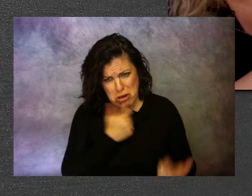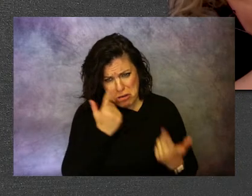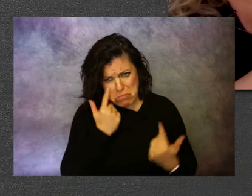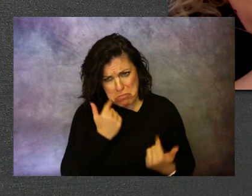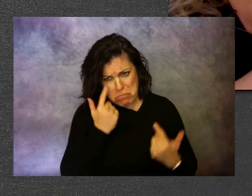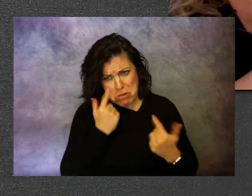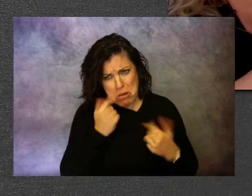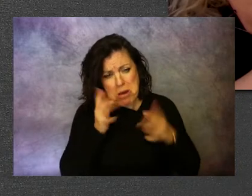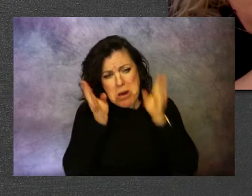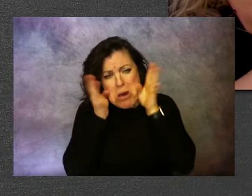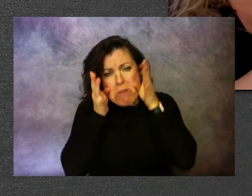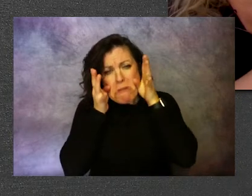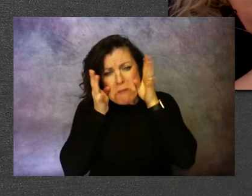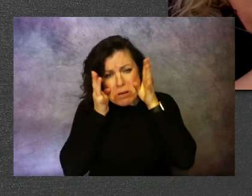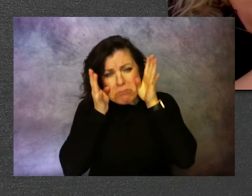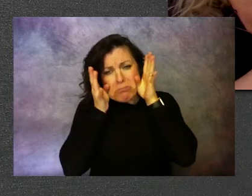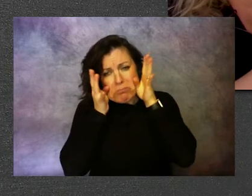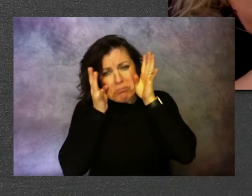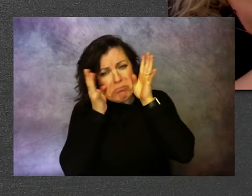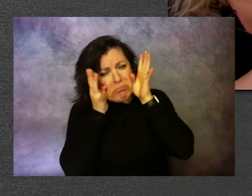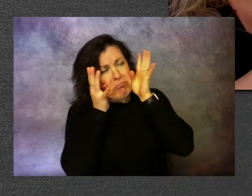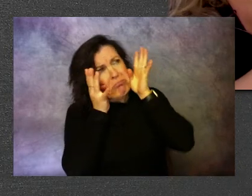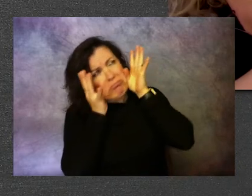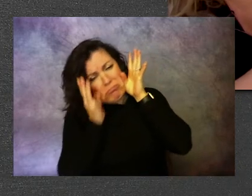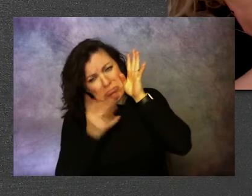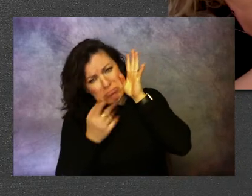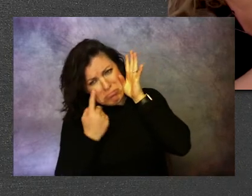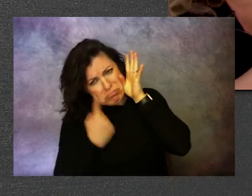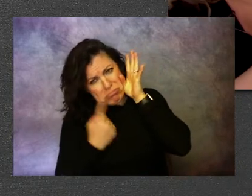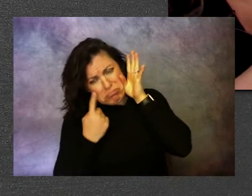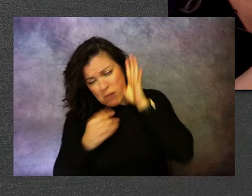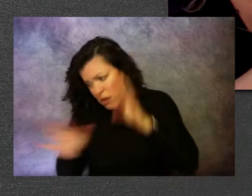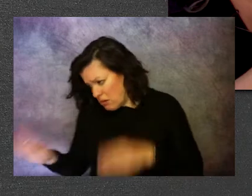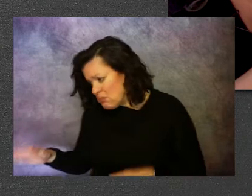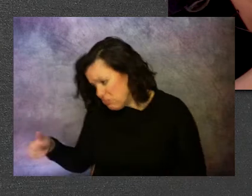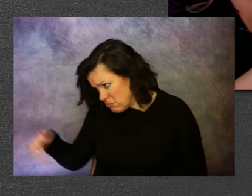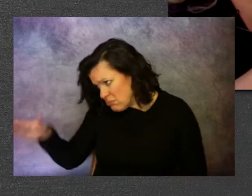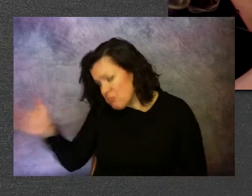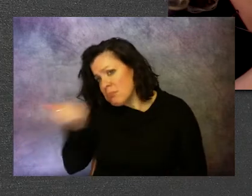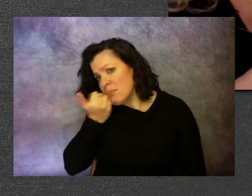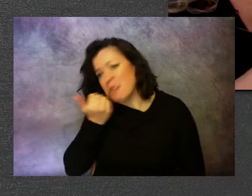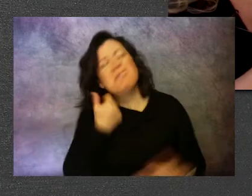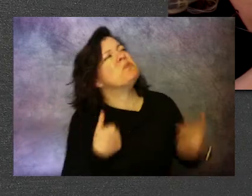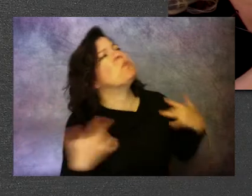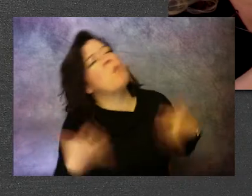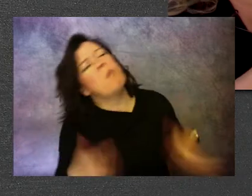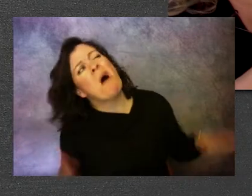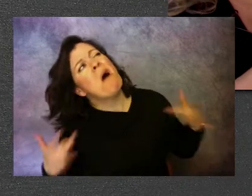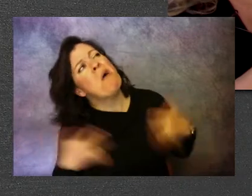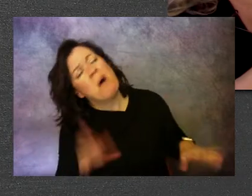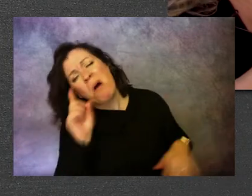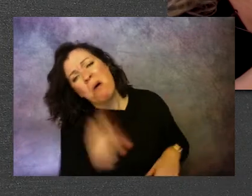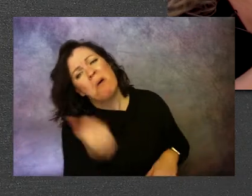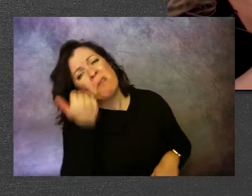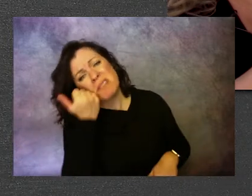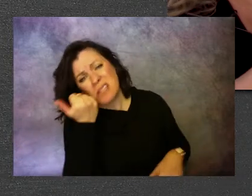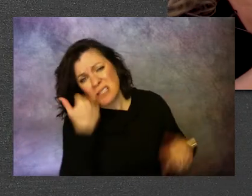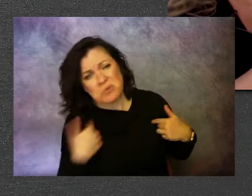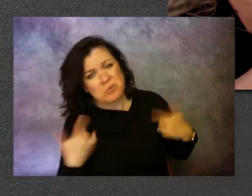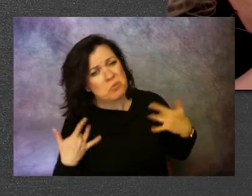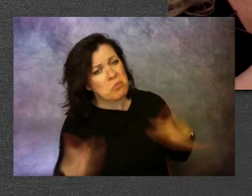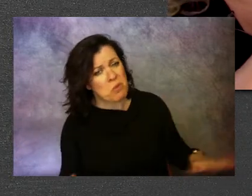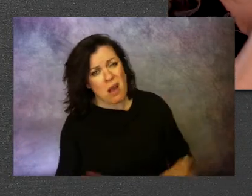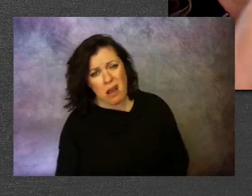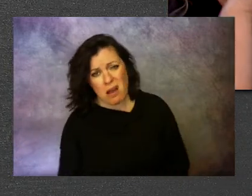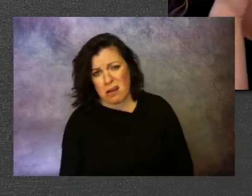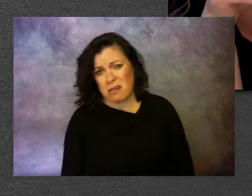quivered. "You'll have to go to the dentist," Grandpa said. "I don't want to go to the dentist," said